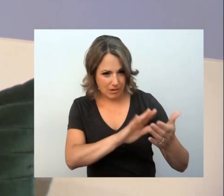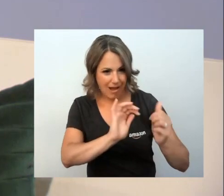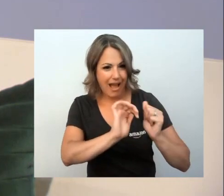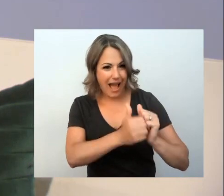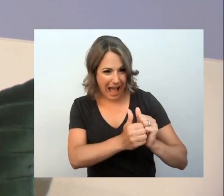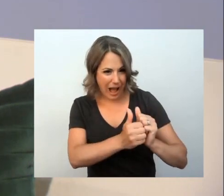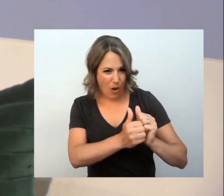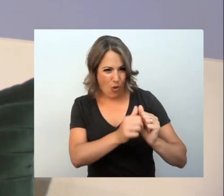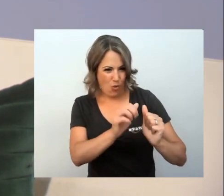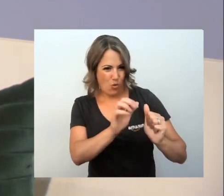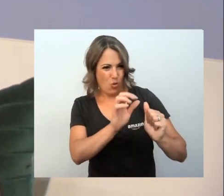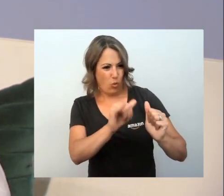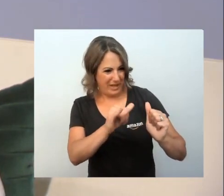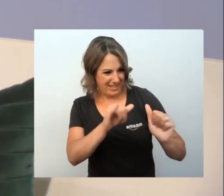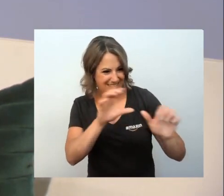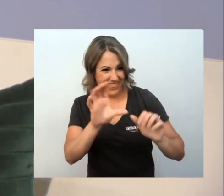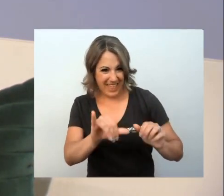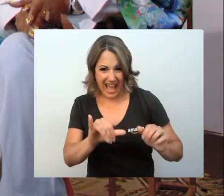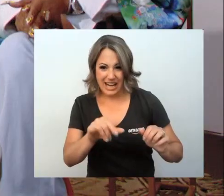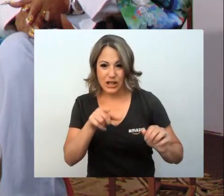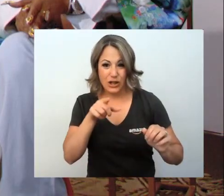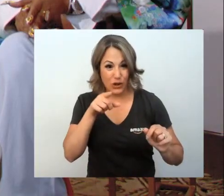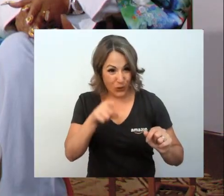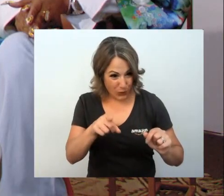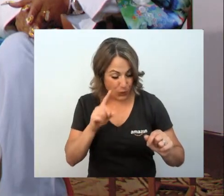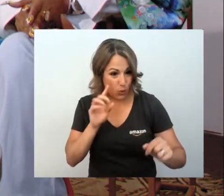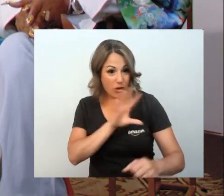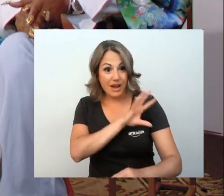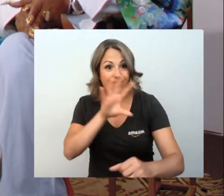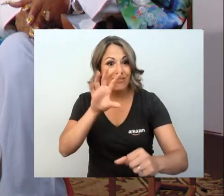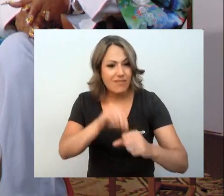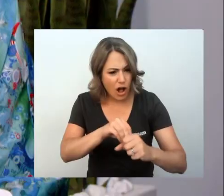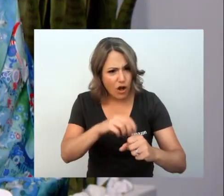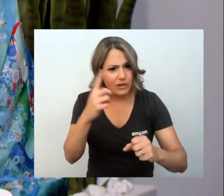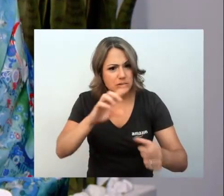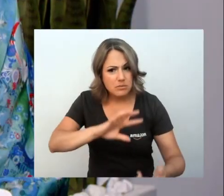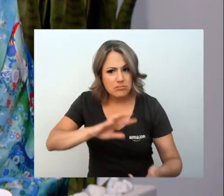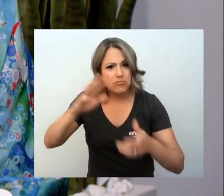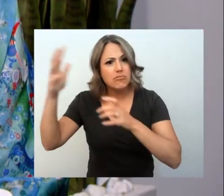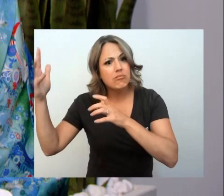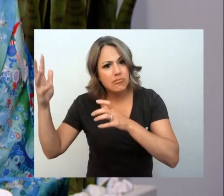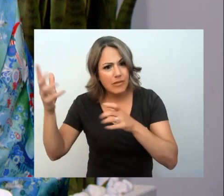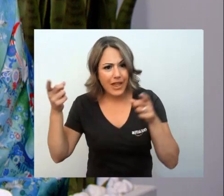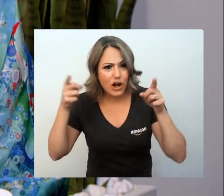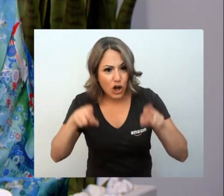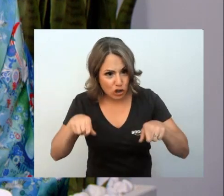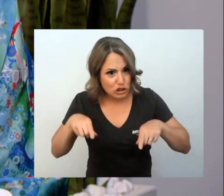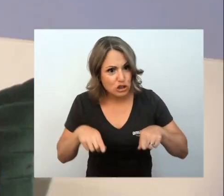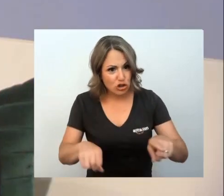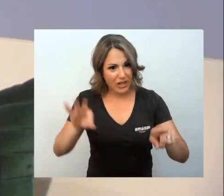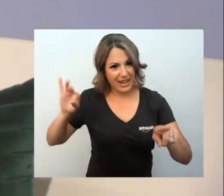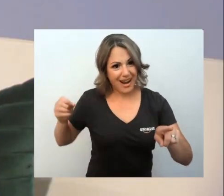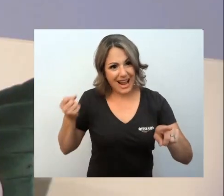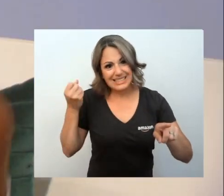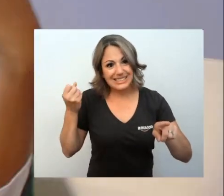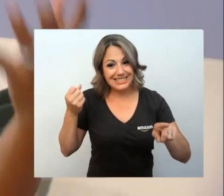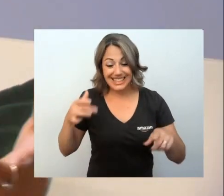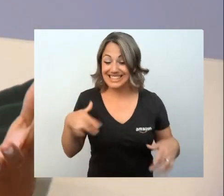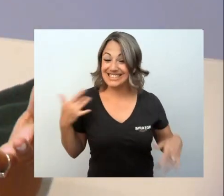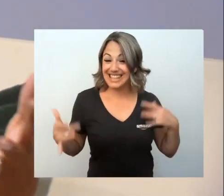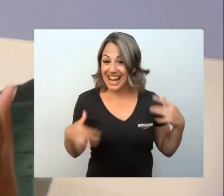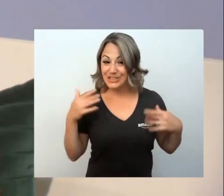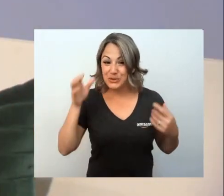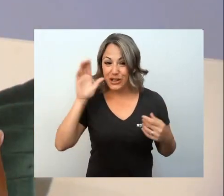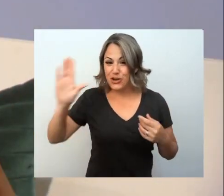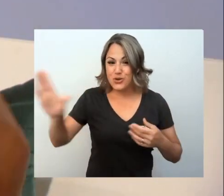music industry era. There was a disruption that occurred during that era, and it's exciting to